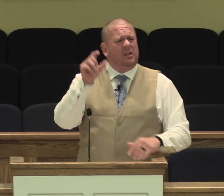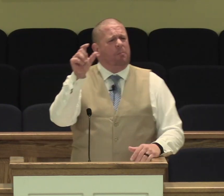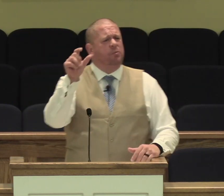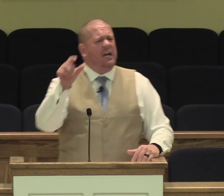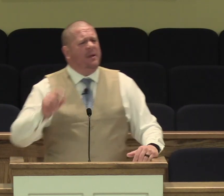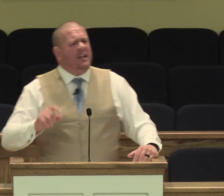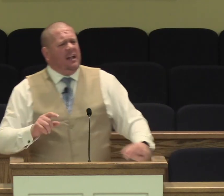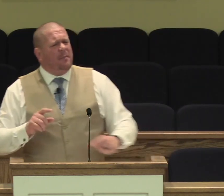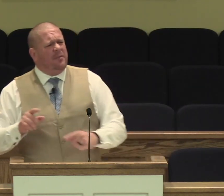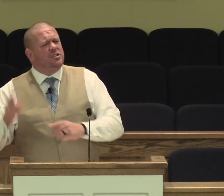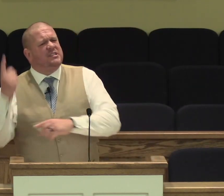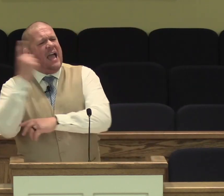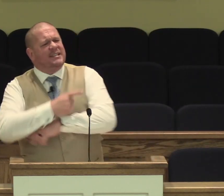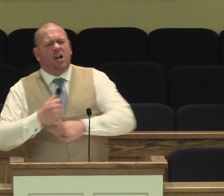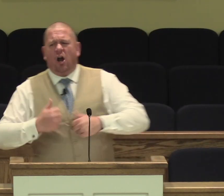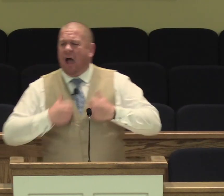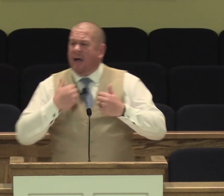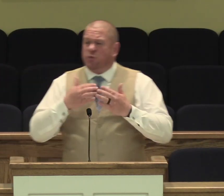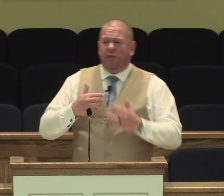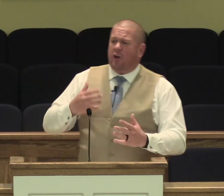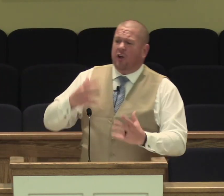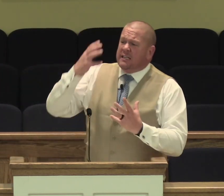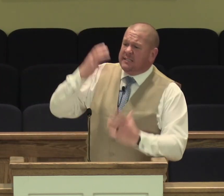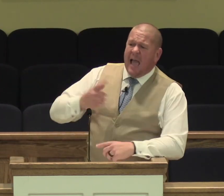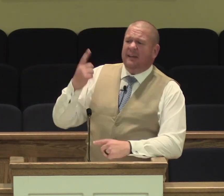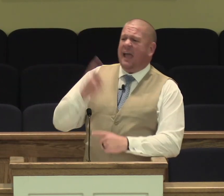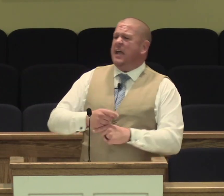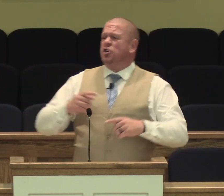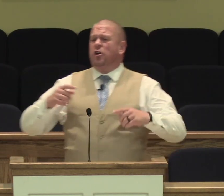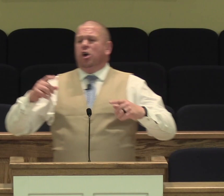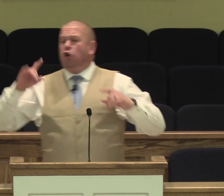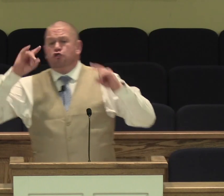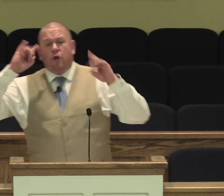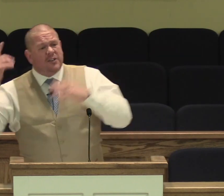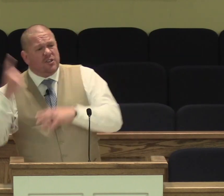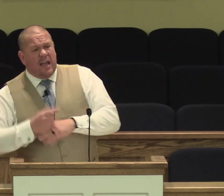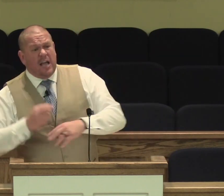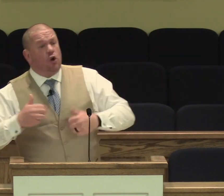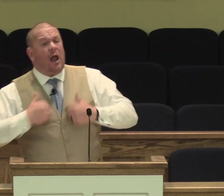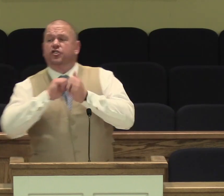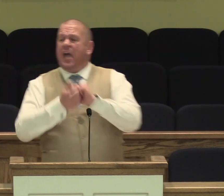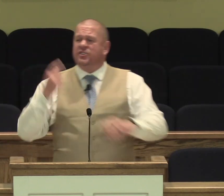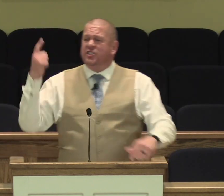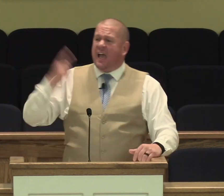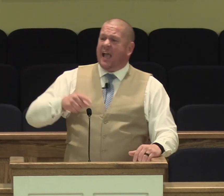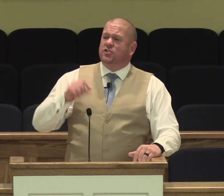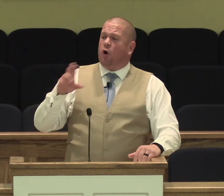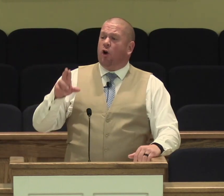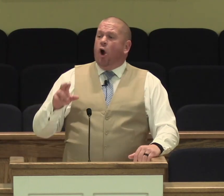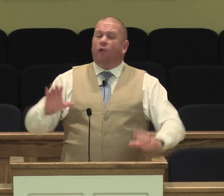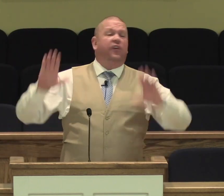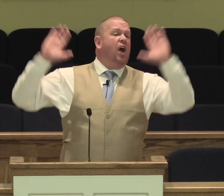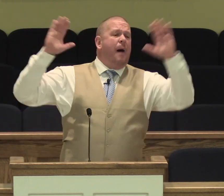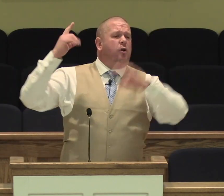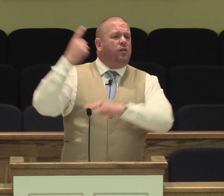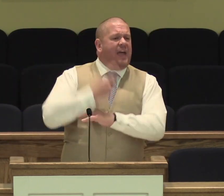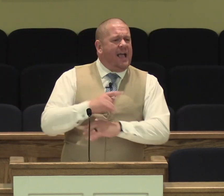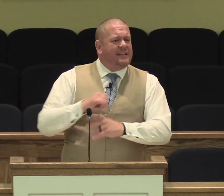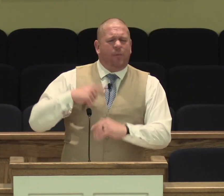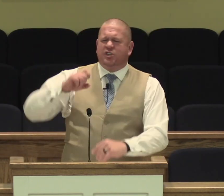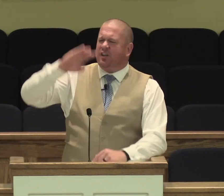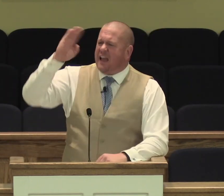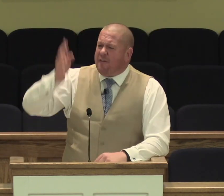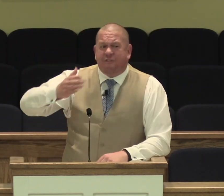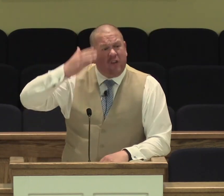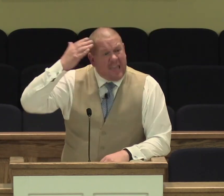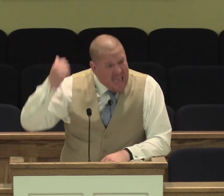becomes just a little blip. But there's days in our lives, whether they're sad days or tragic days or life-changing days or phenomenal days